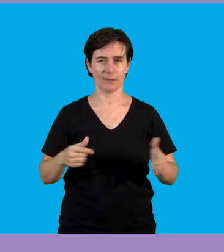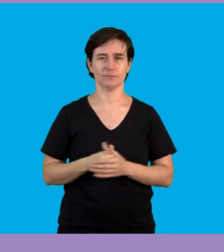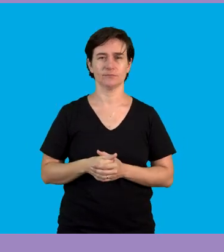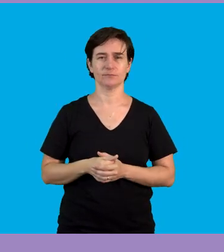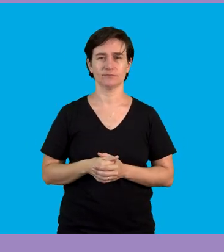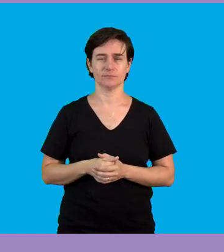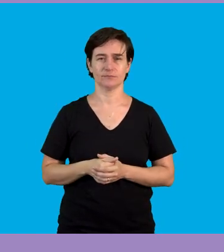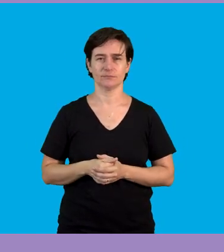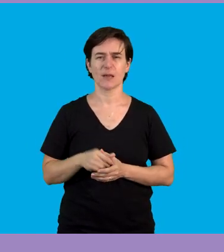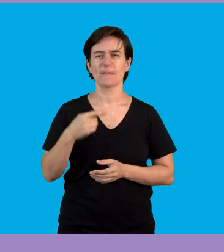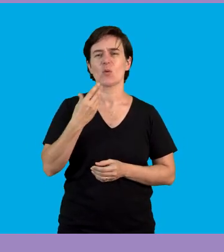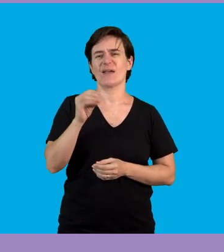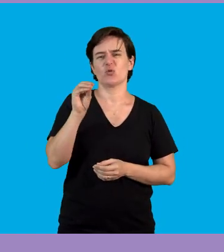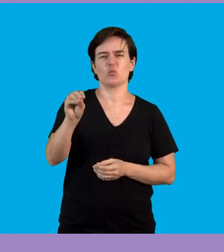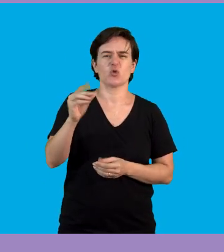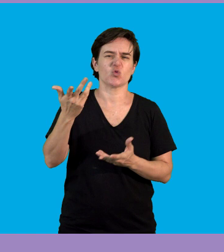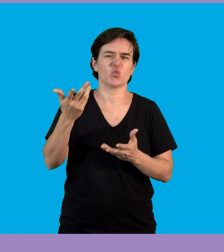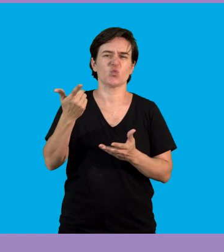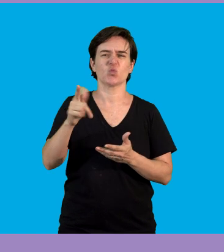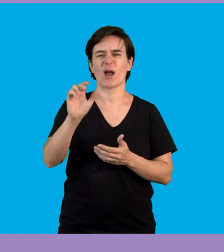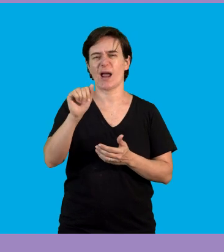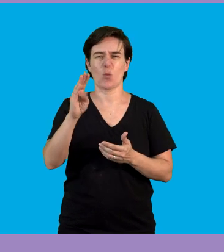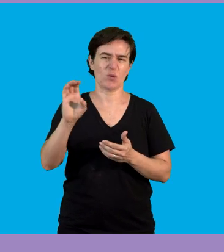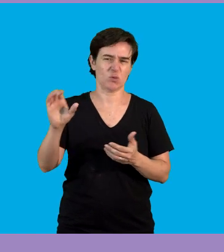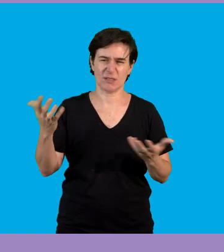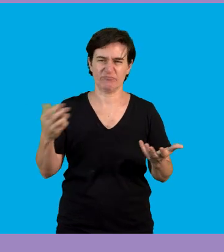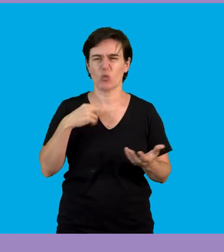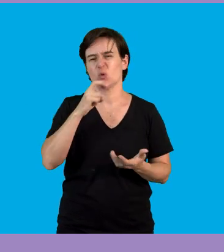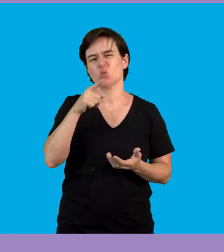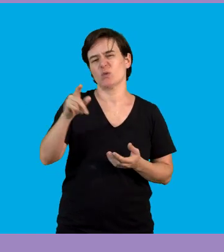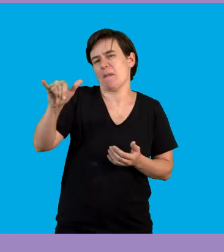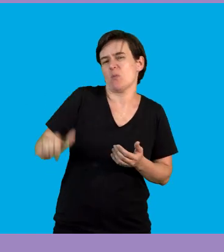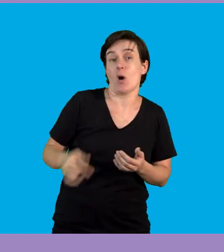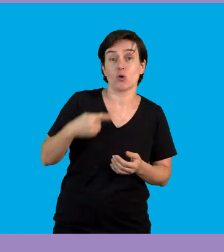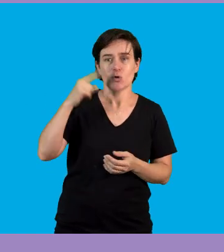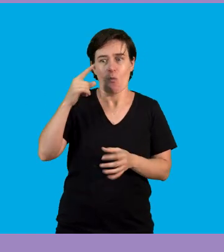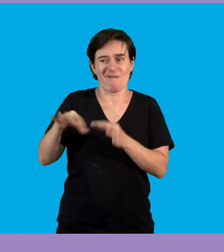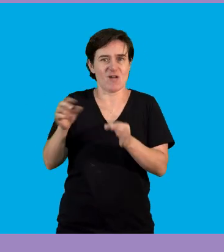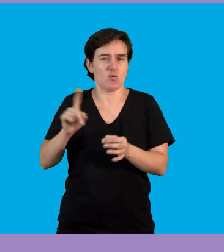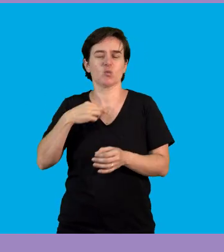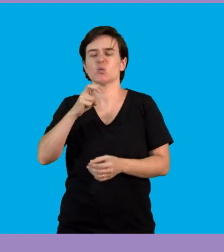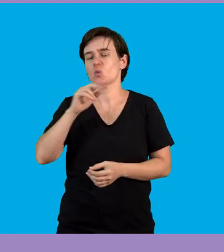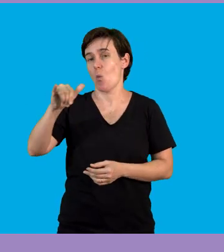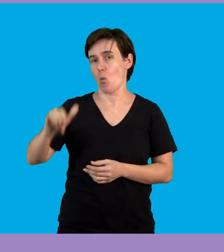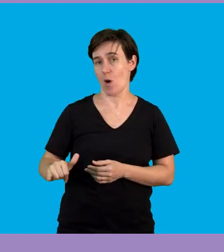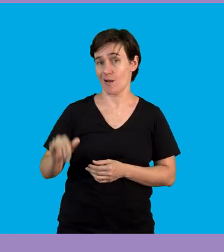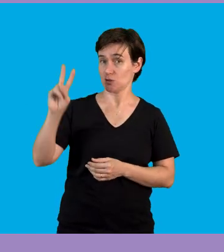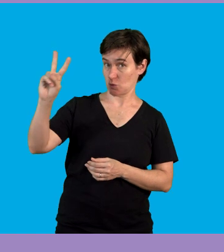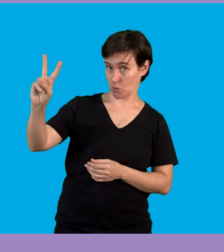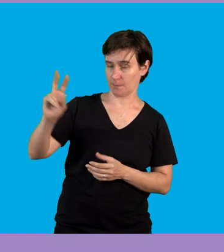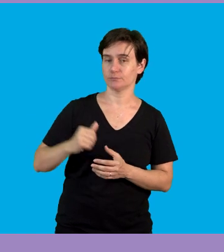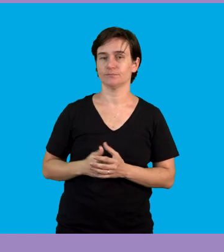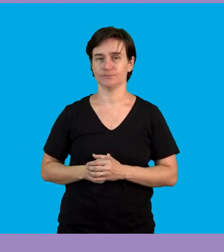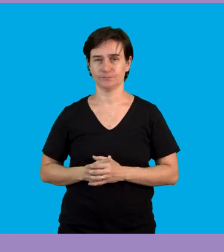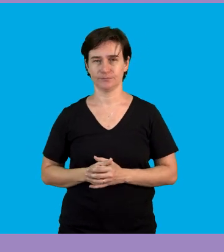can use a variable to represent that side. So we can just use a y, and of course we know that that